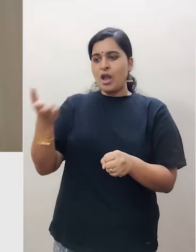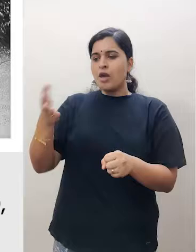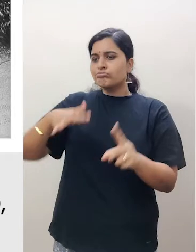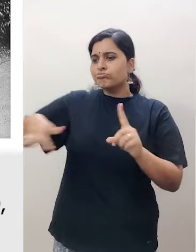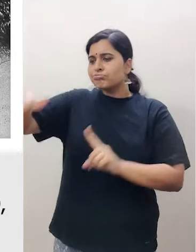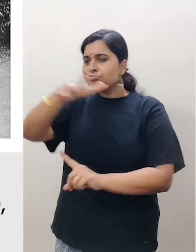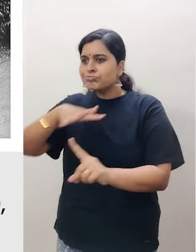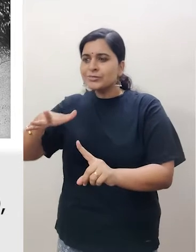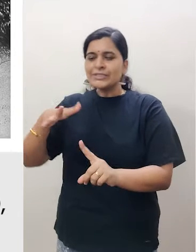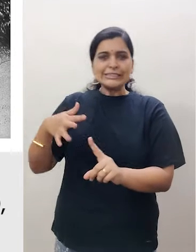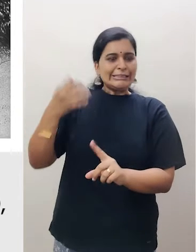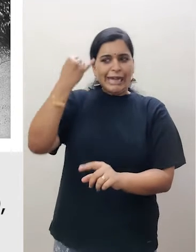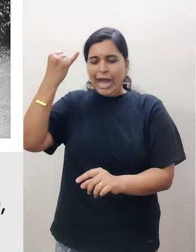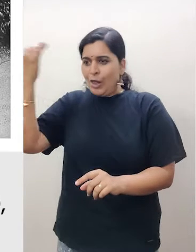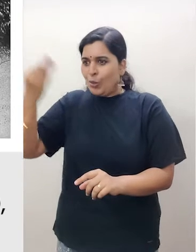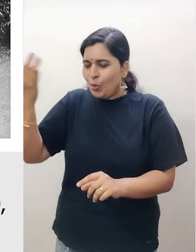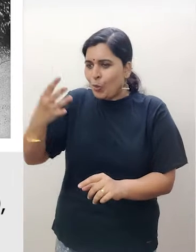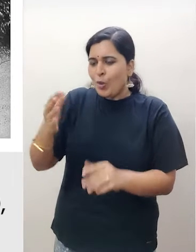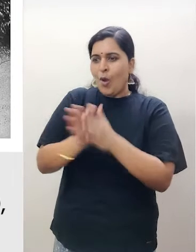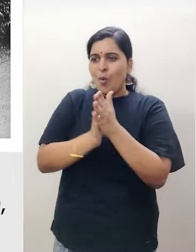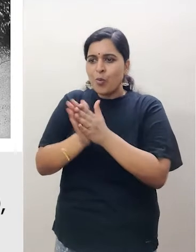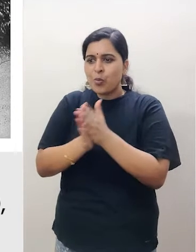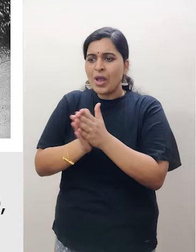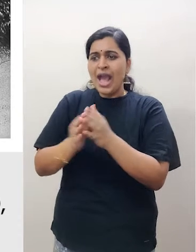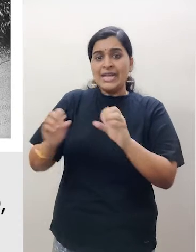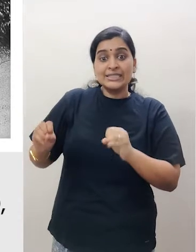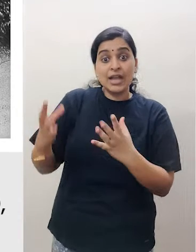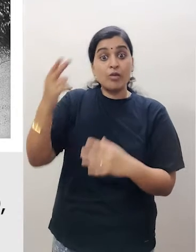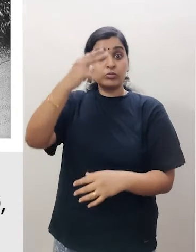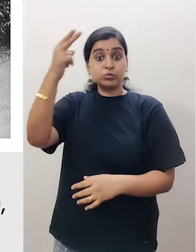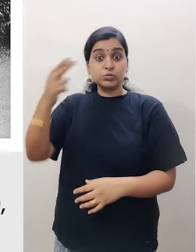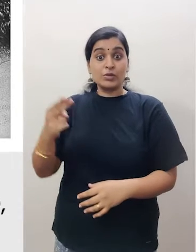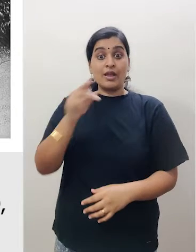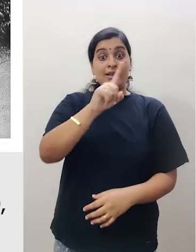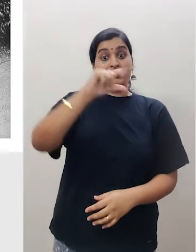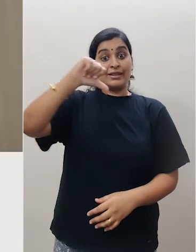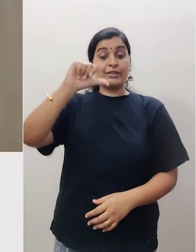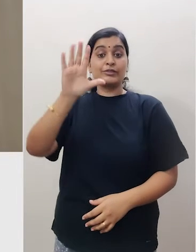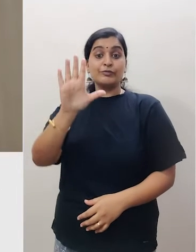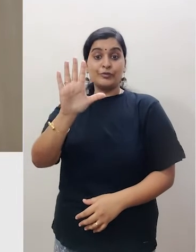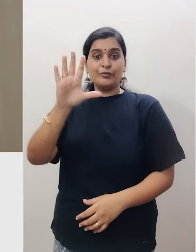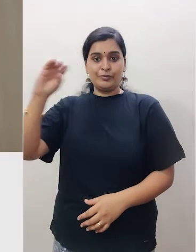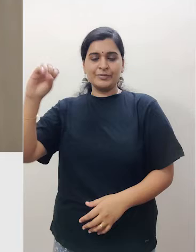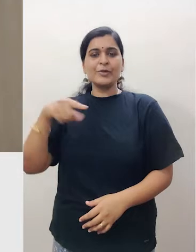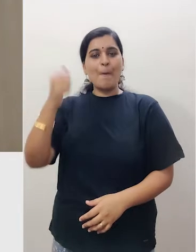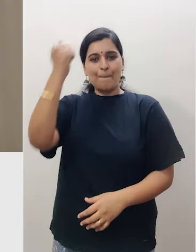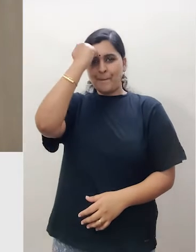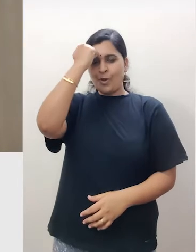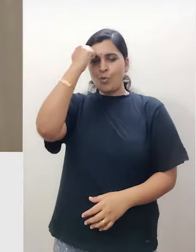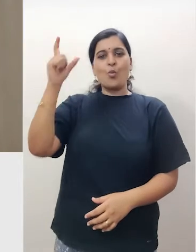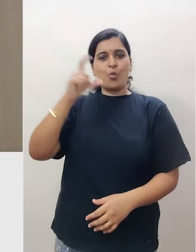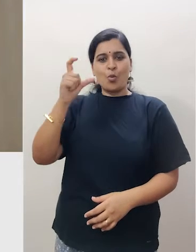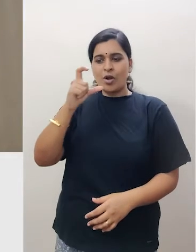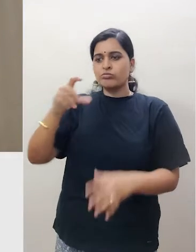environment. He studied painting at the Faculty of Fine Arts at MSU Baroda in 1950, taking to photography